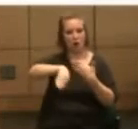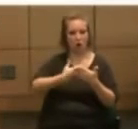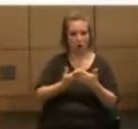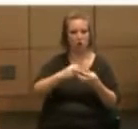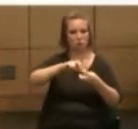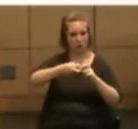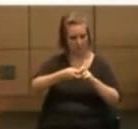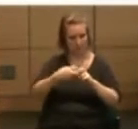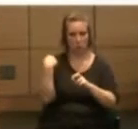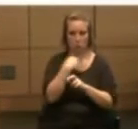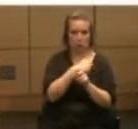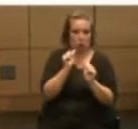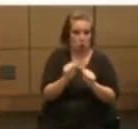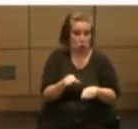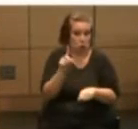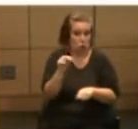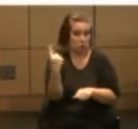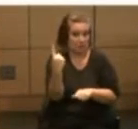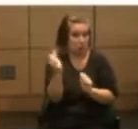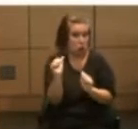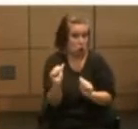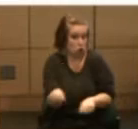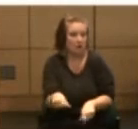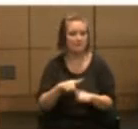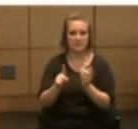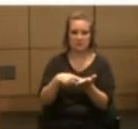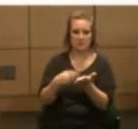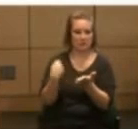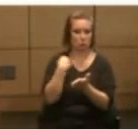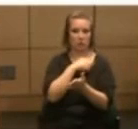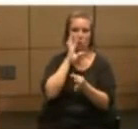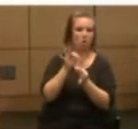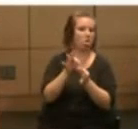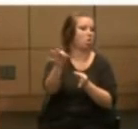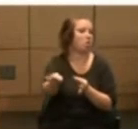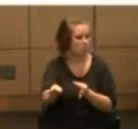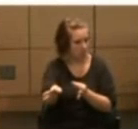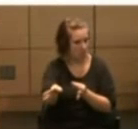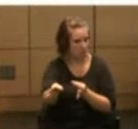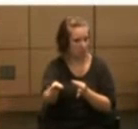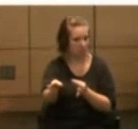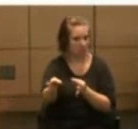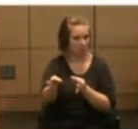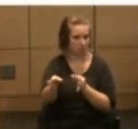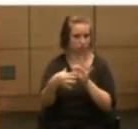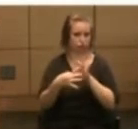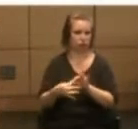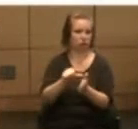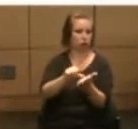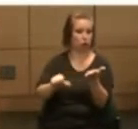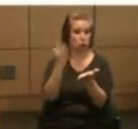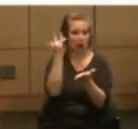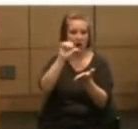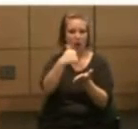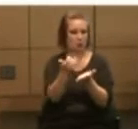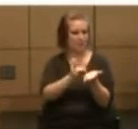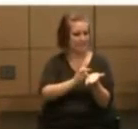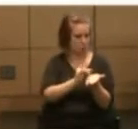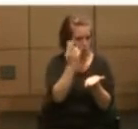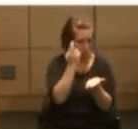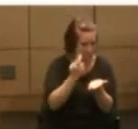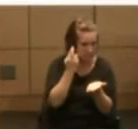that we could do something about, but sometimes we delay doing something about surgically because of other medical reasons, because of